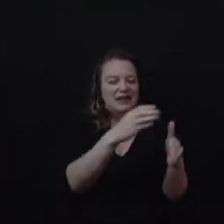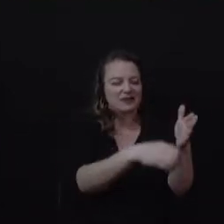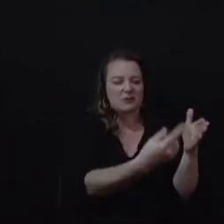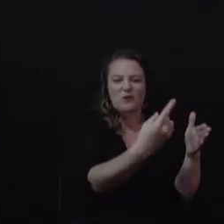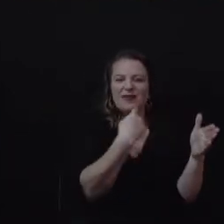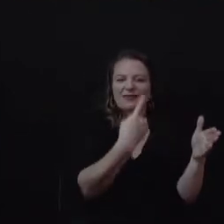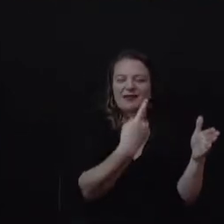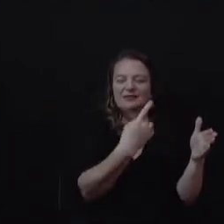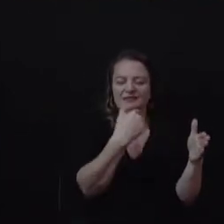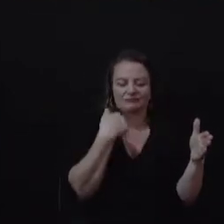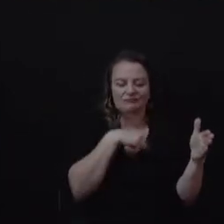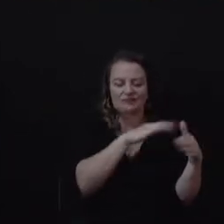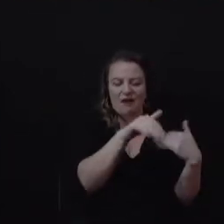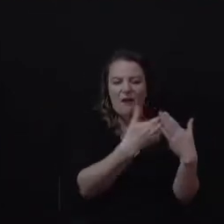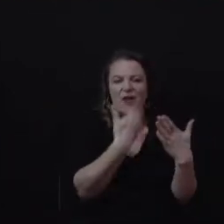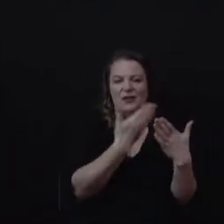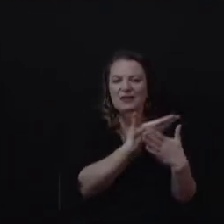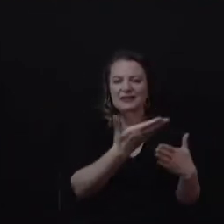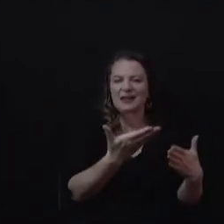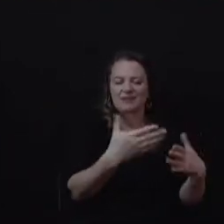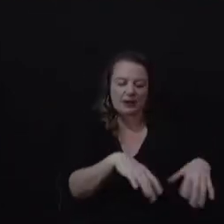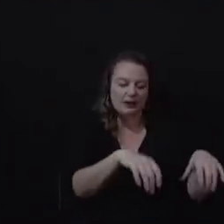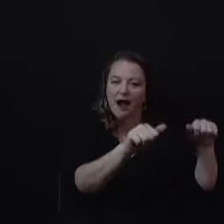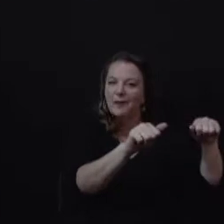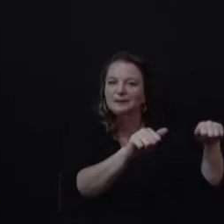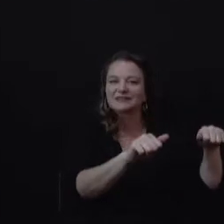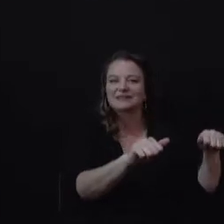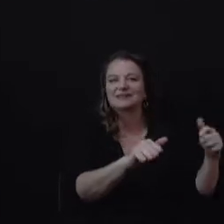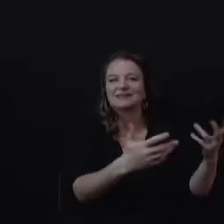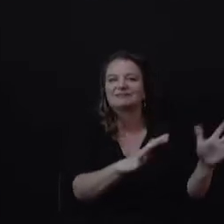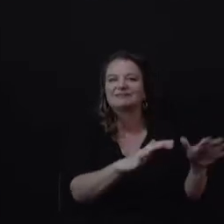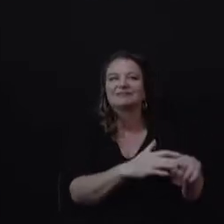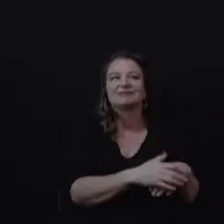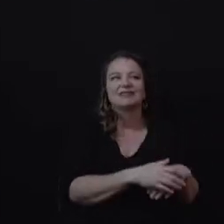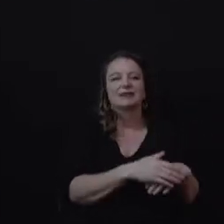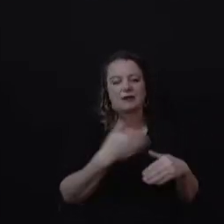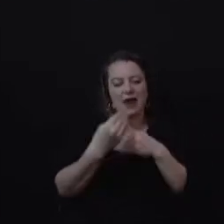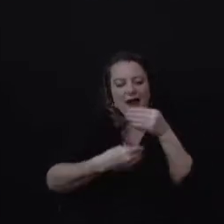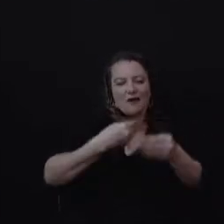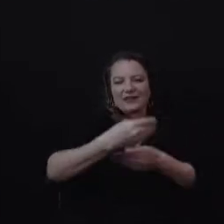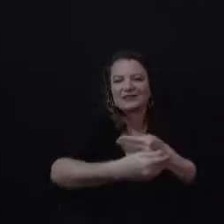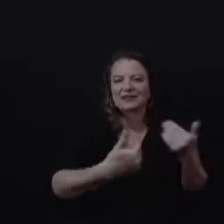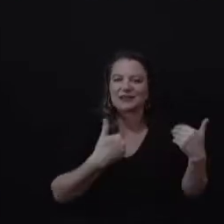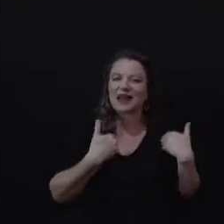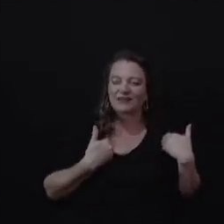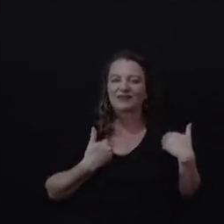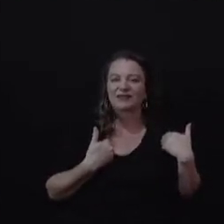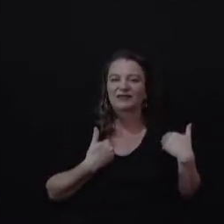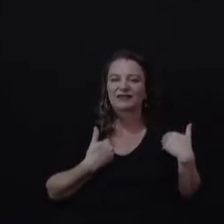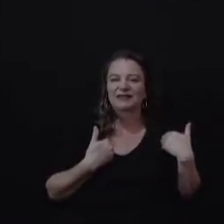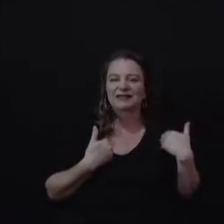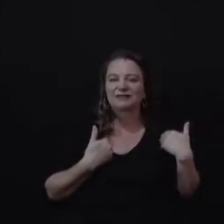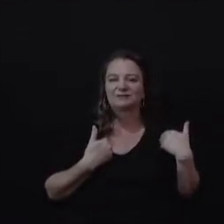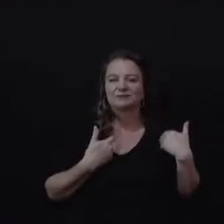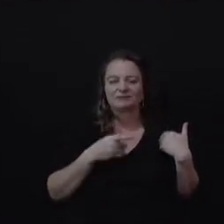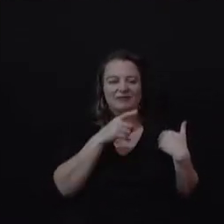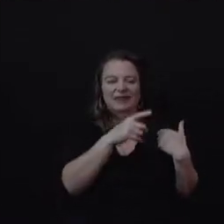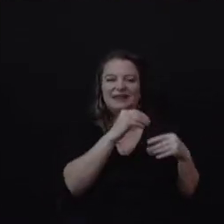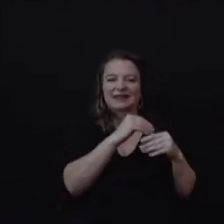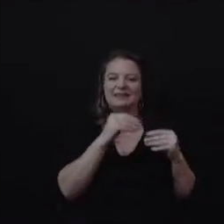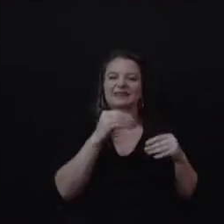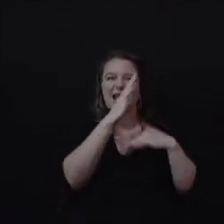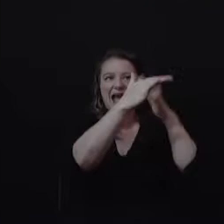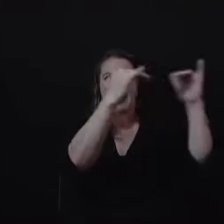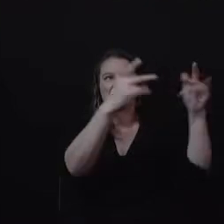good stuff, that we've been adopted, that we have this inheritance in Christ, that he is in heavenly places and we